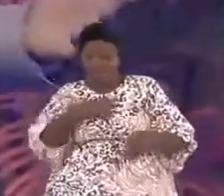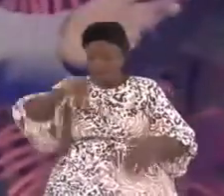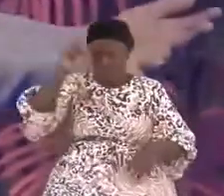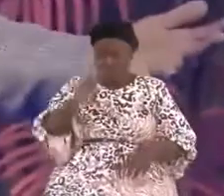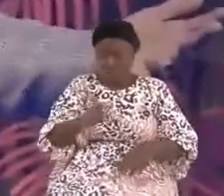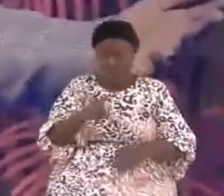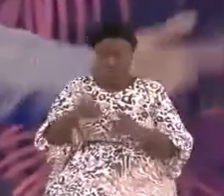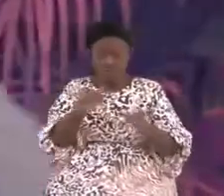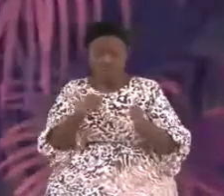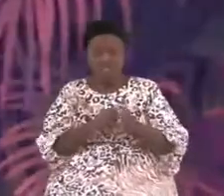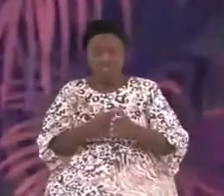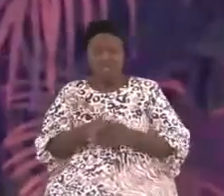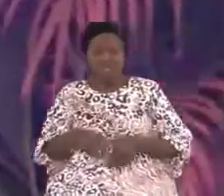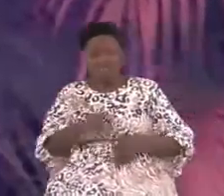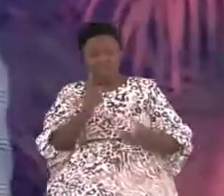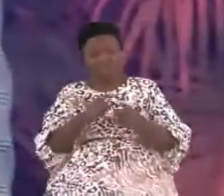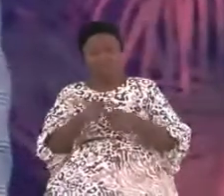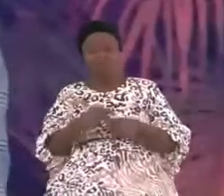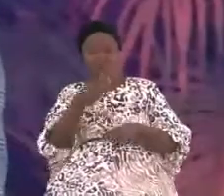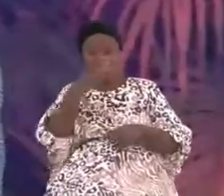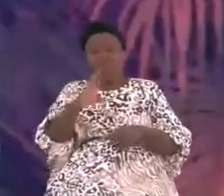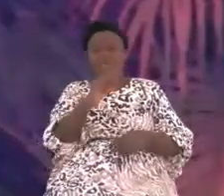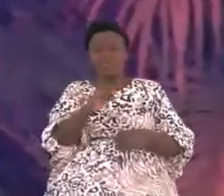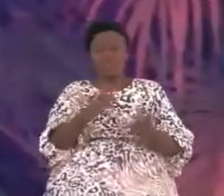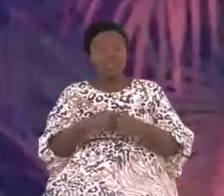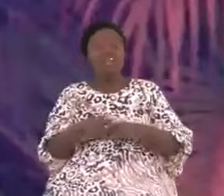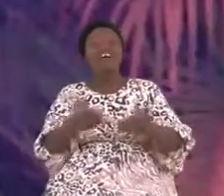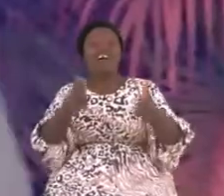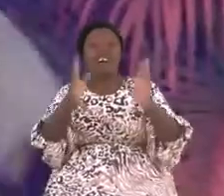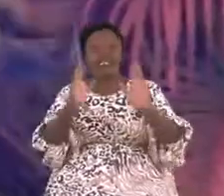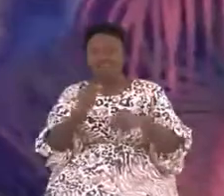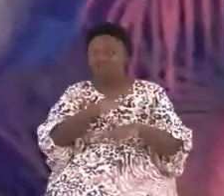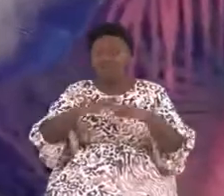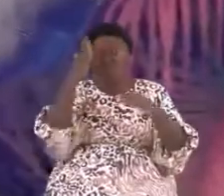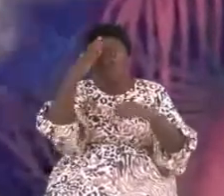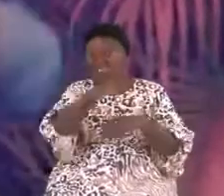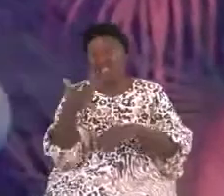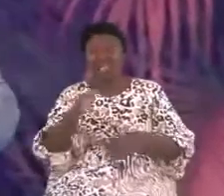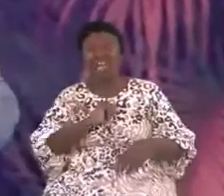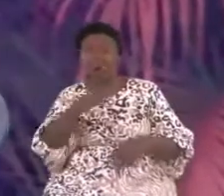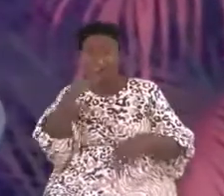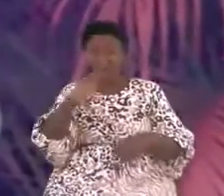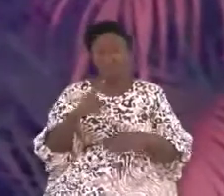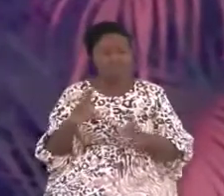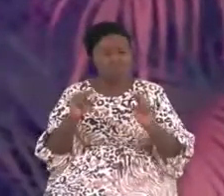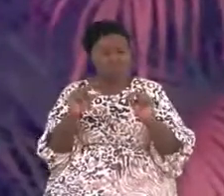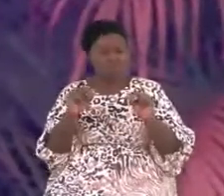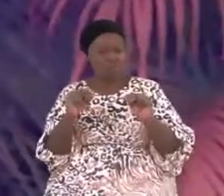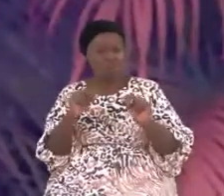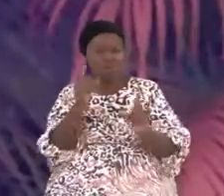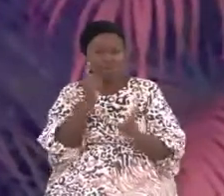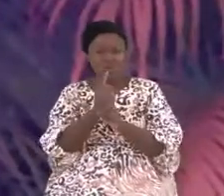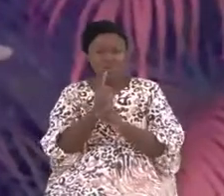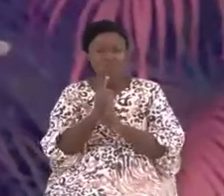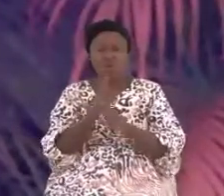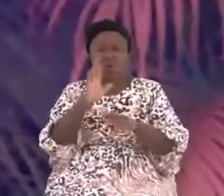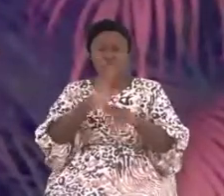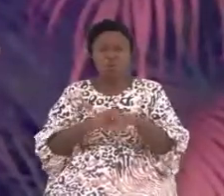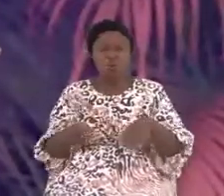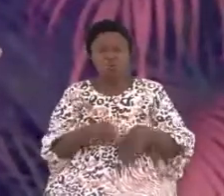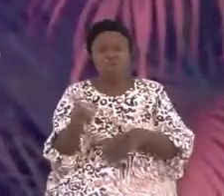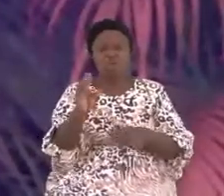not seen anything yet. If you don't come now, see what will happen. No, of their own